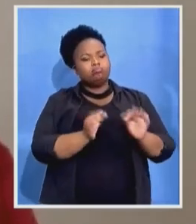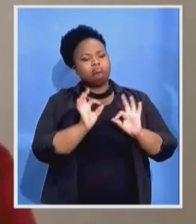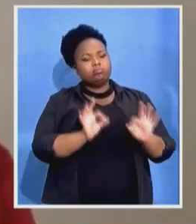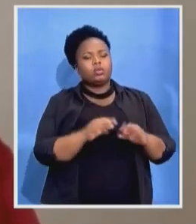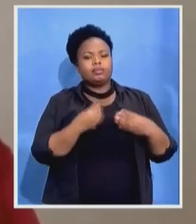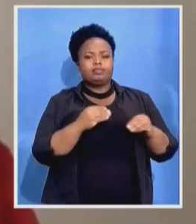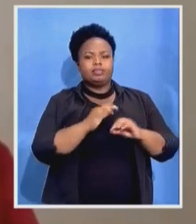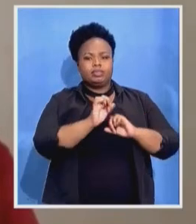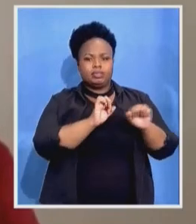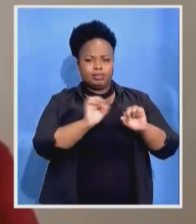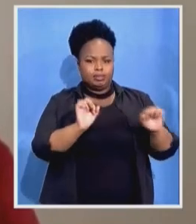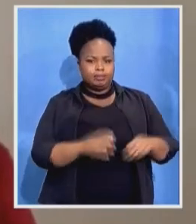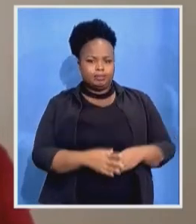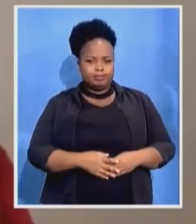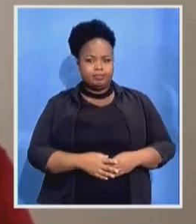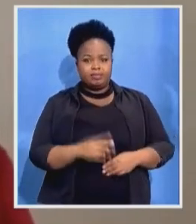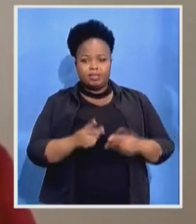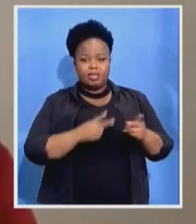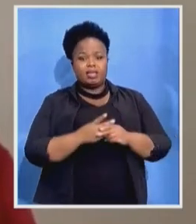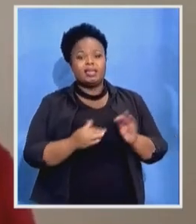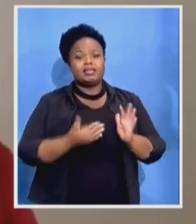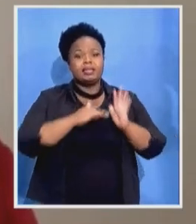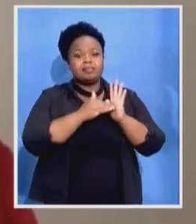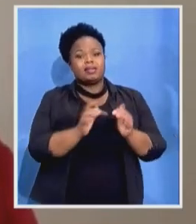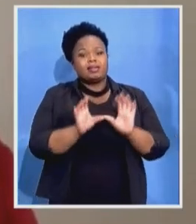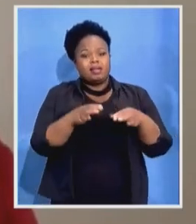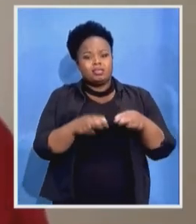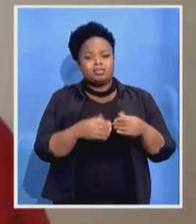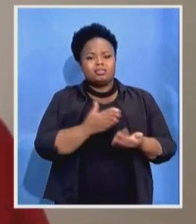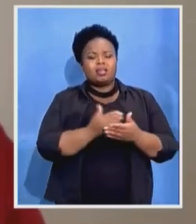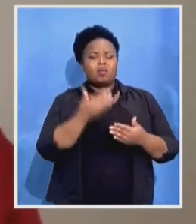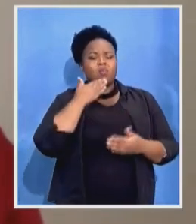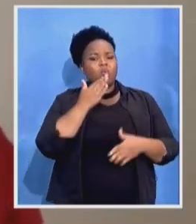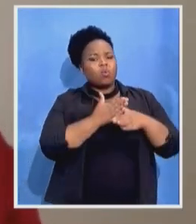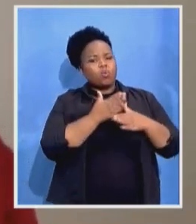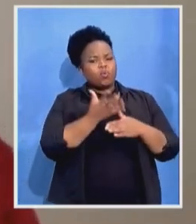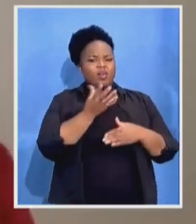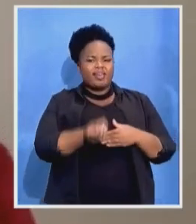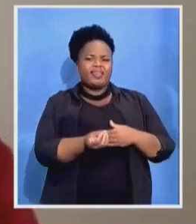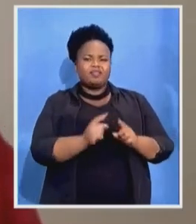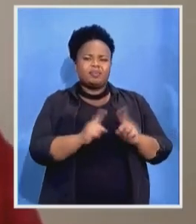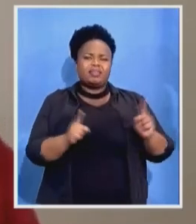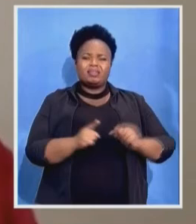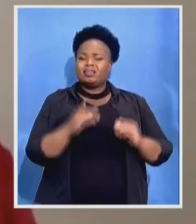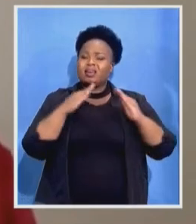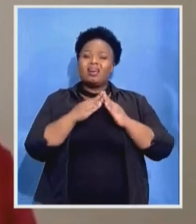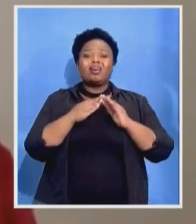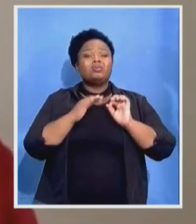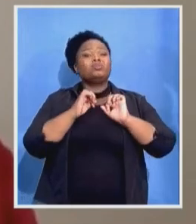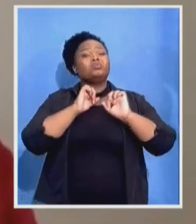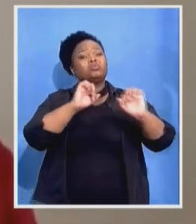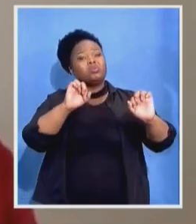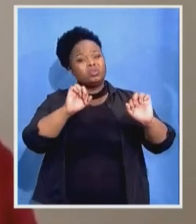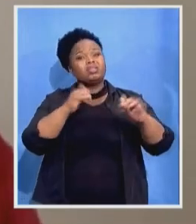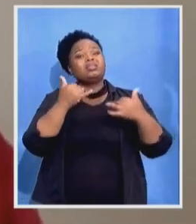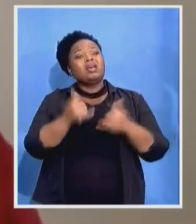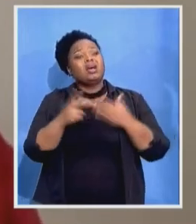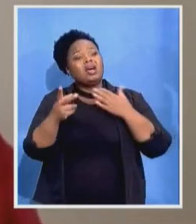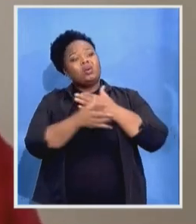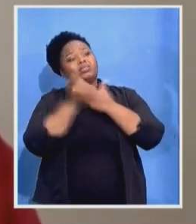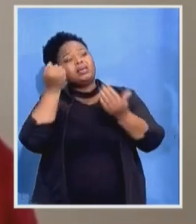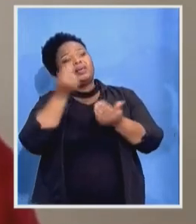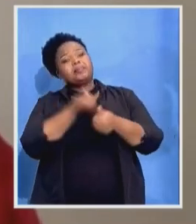are heavily indebted, some of whose houses, by the way, are being repossessed and sold for nothing